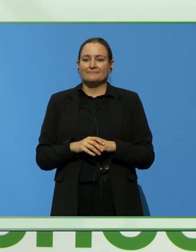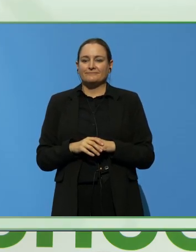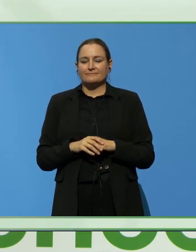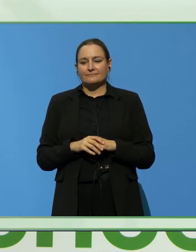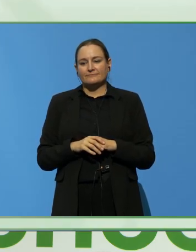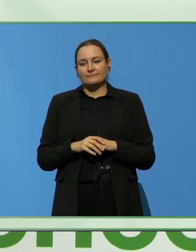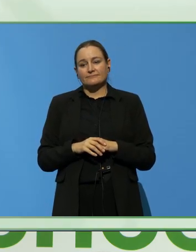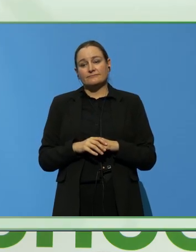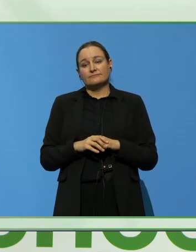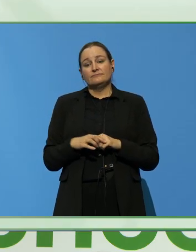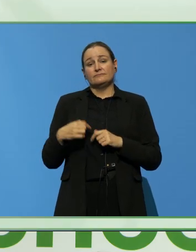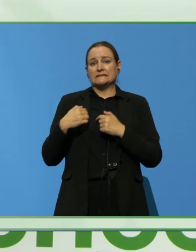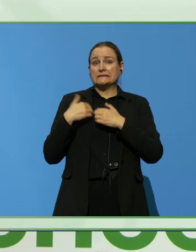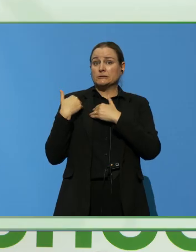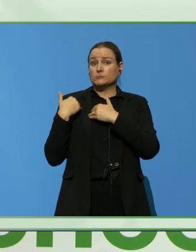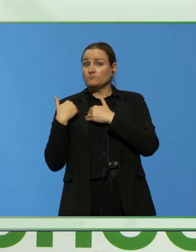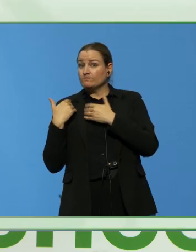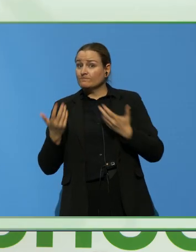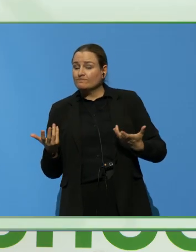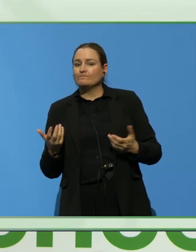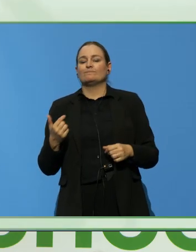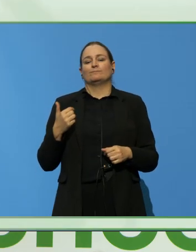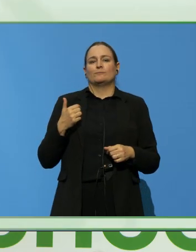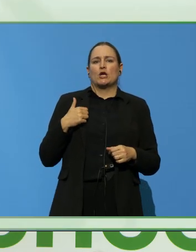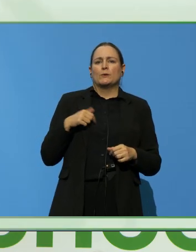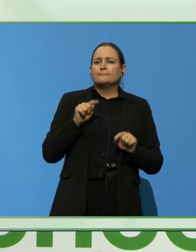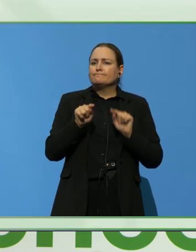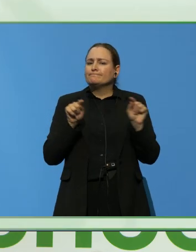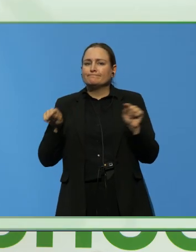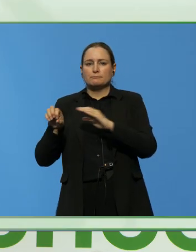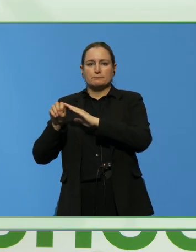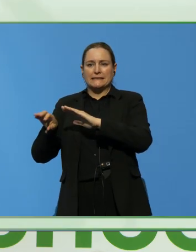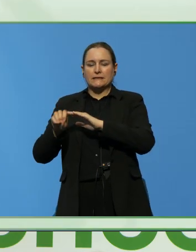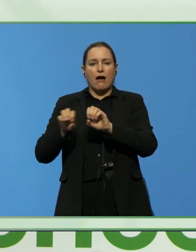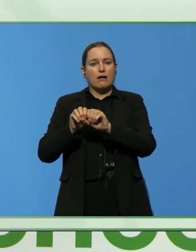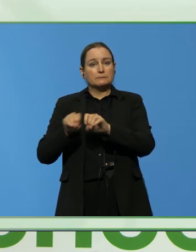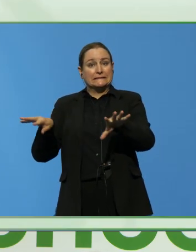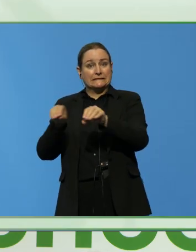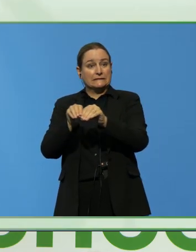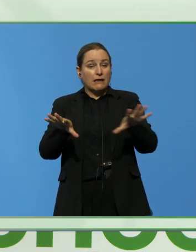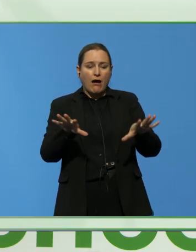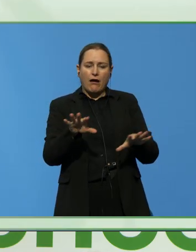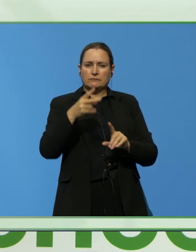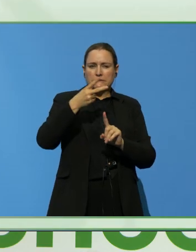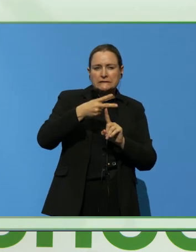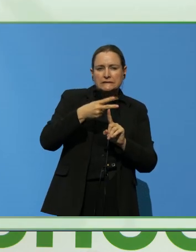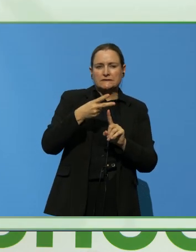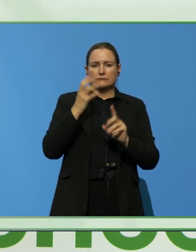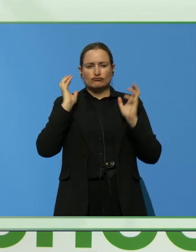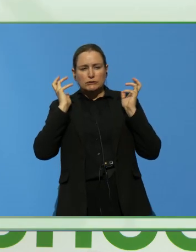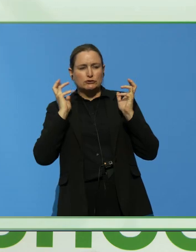building capacity of media institutions to apply disability equality in their work.